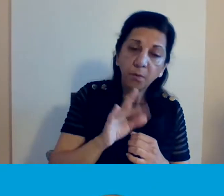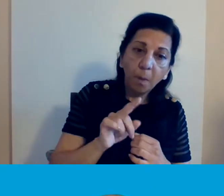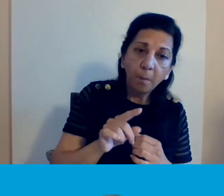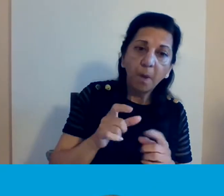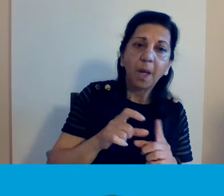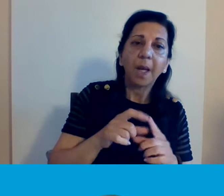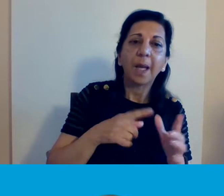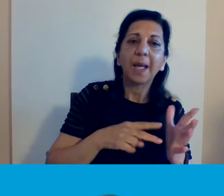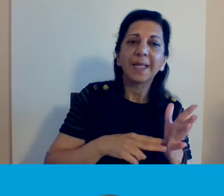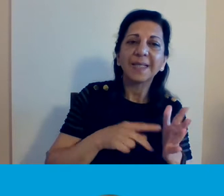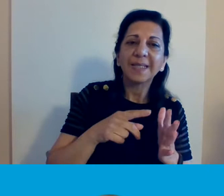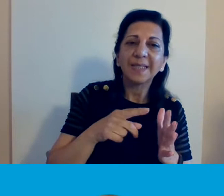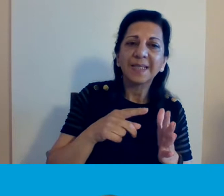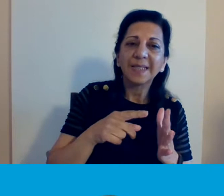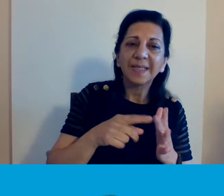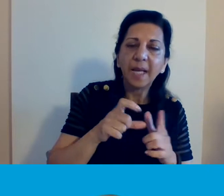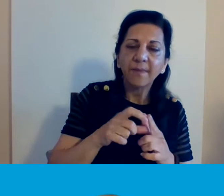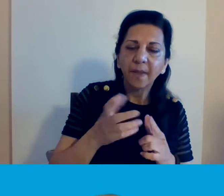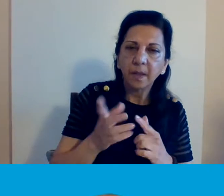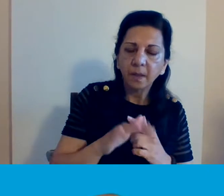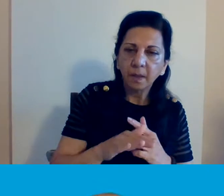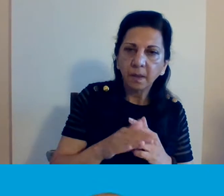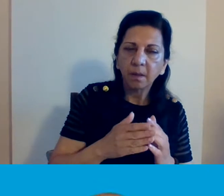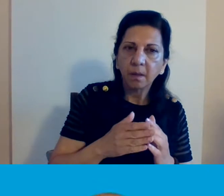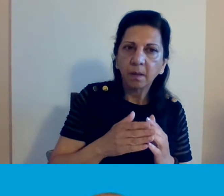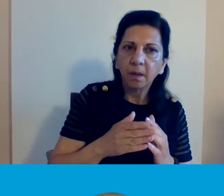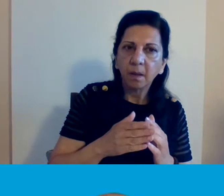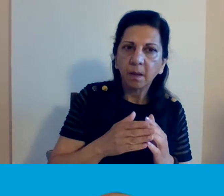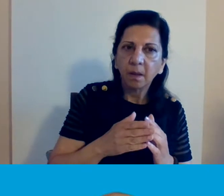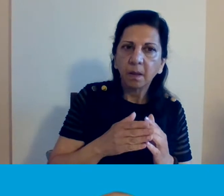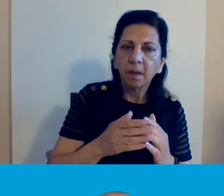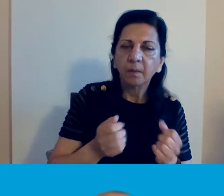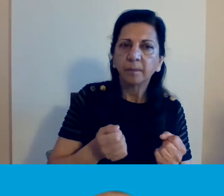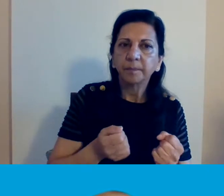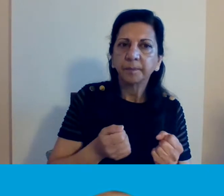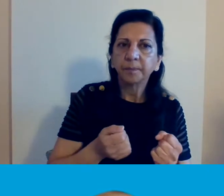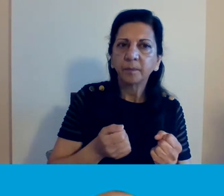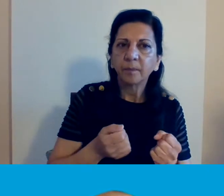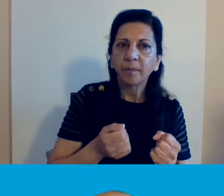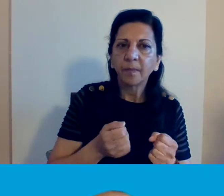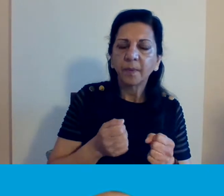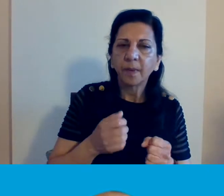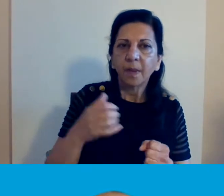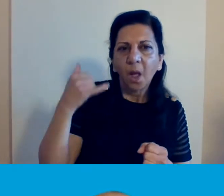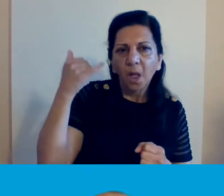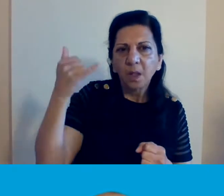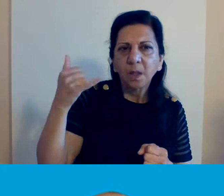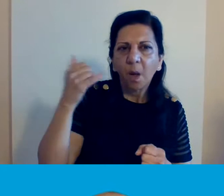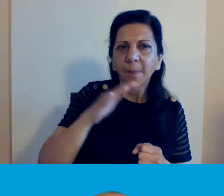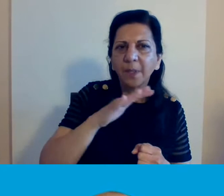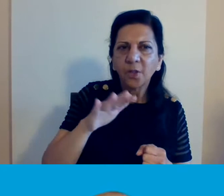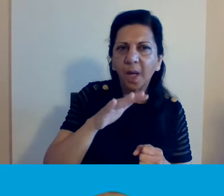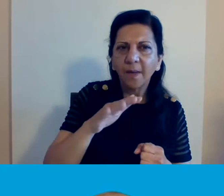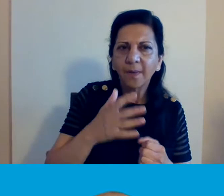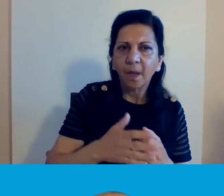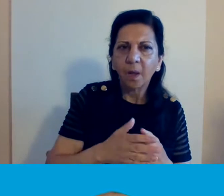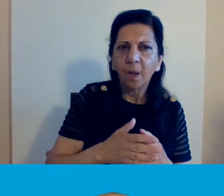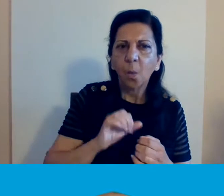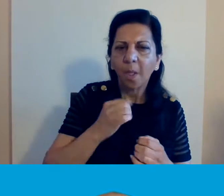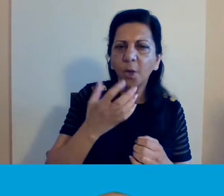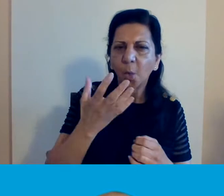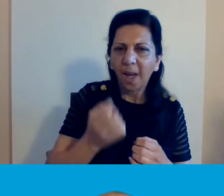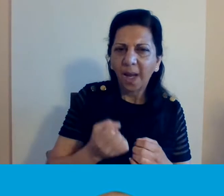and work through them. The questions from David are around three facets. In Derbyshire, will there be post-COVID-19